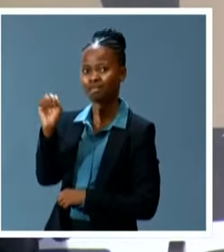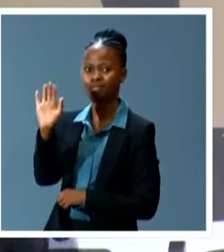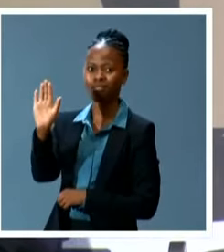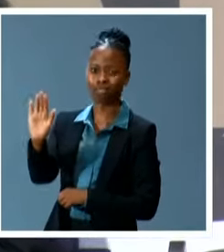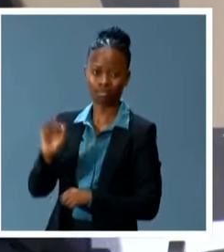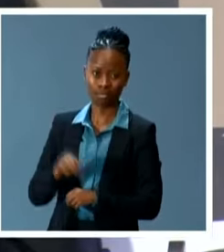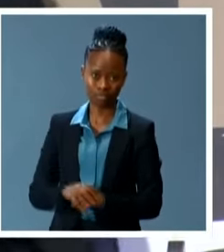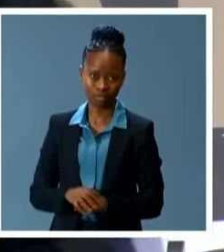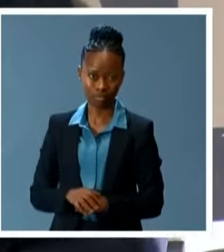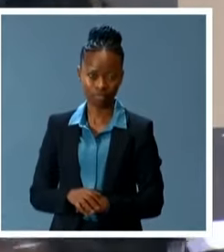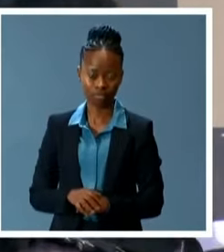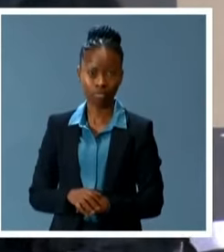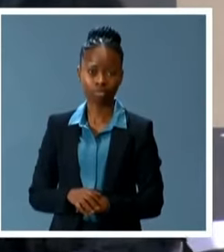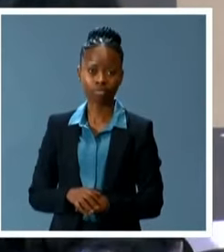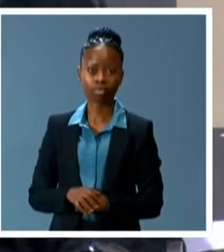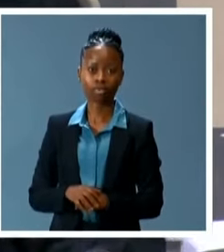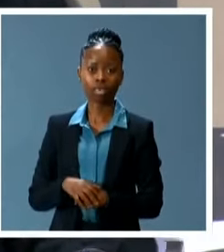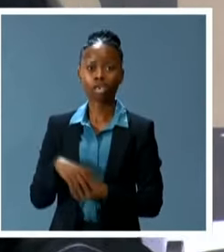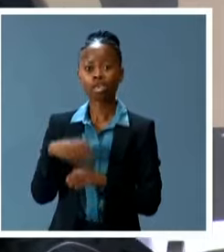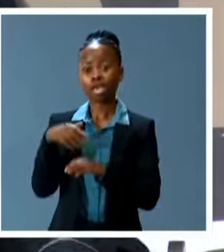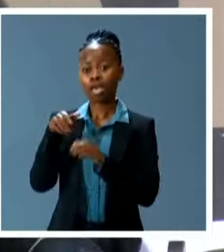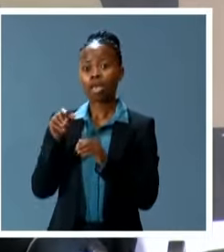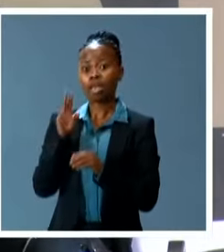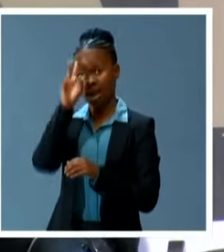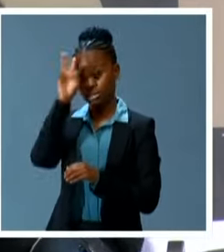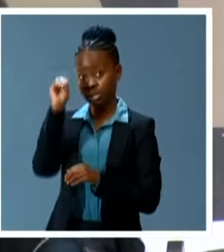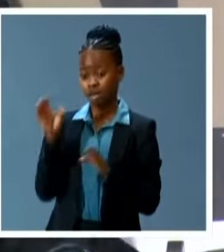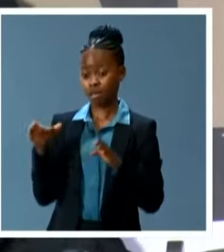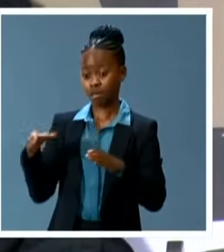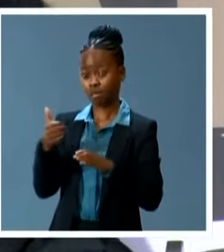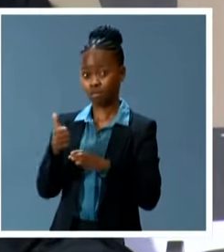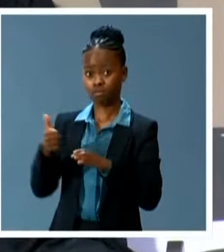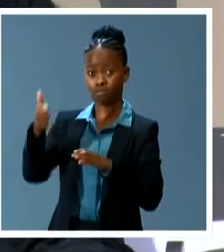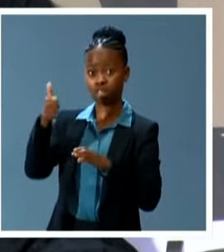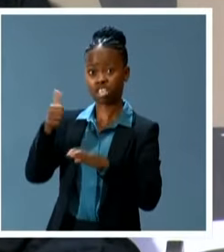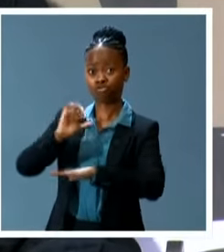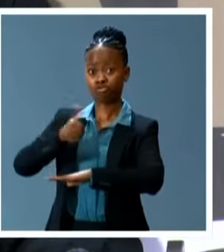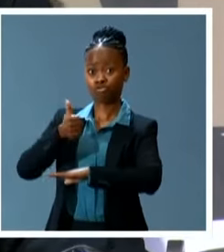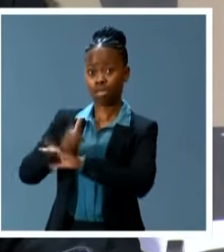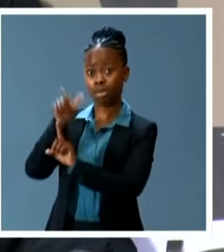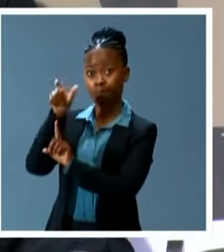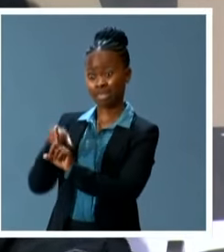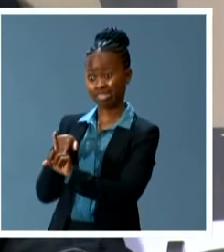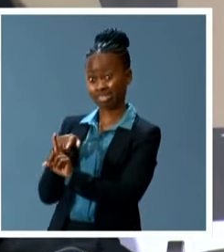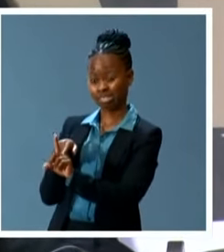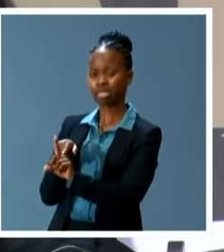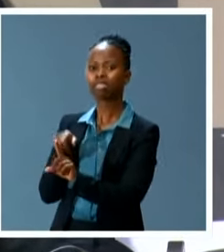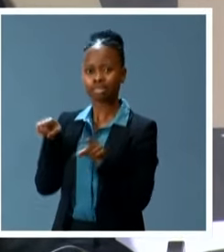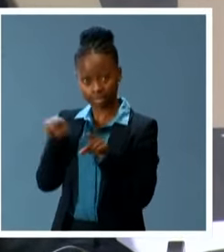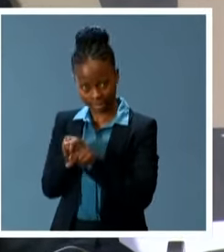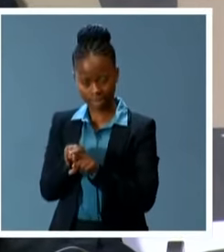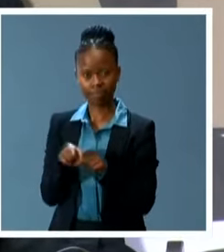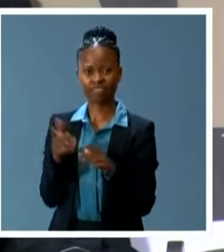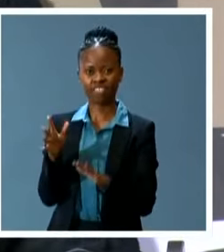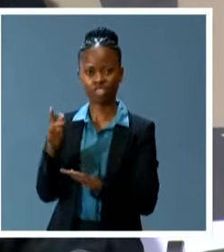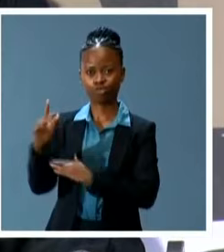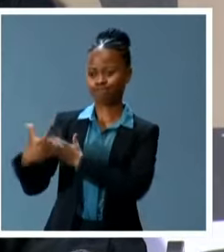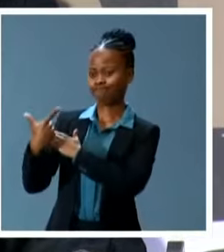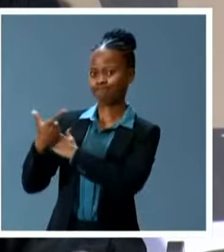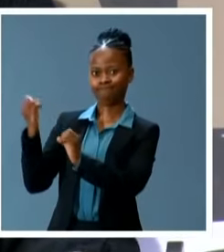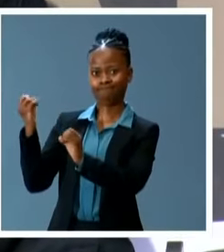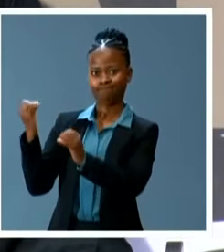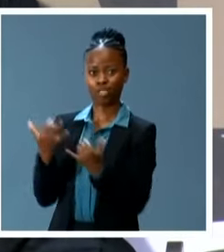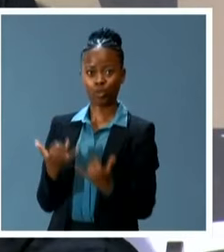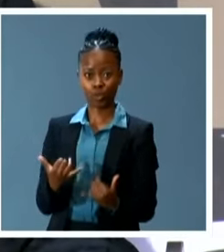Mandela Foundation's Board of Trustees has also contributed a pre-recorded message for today.